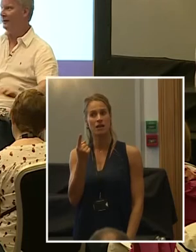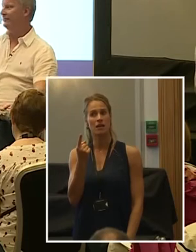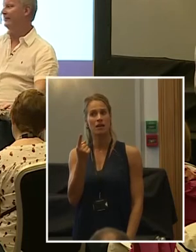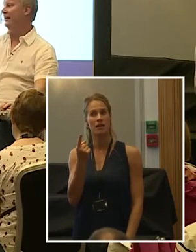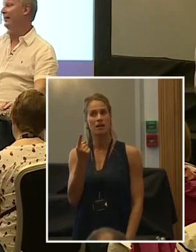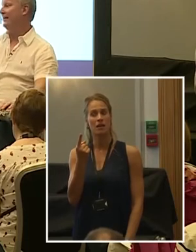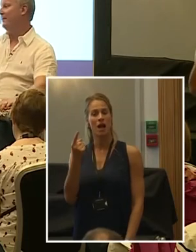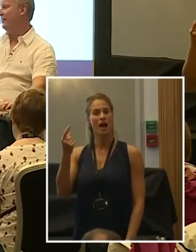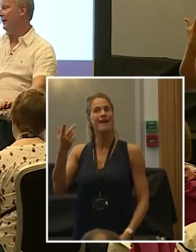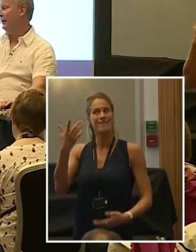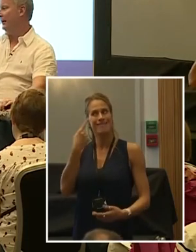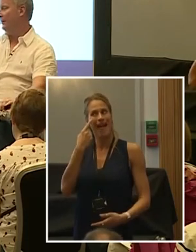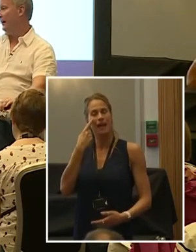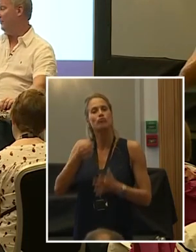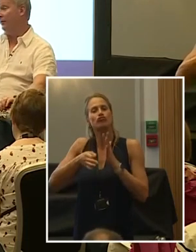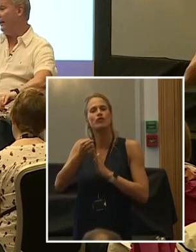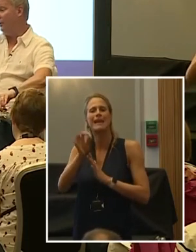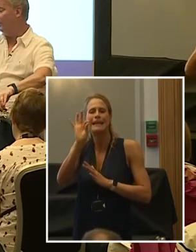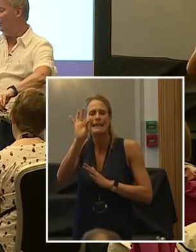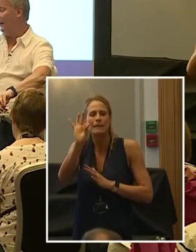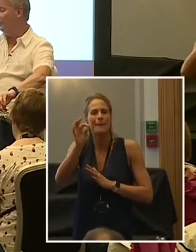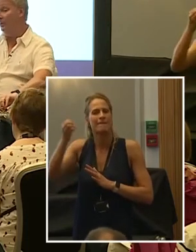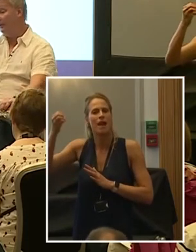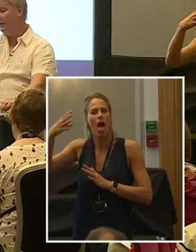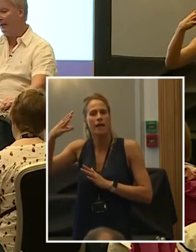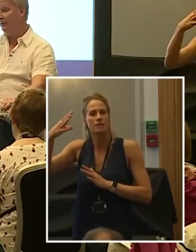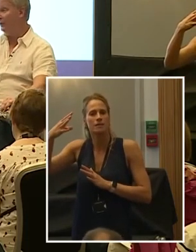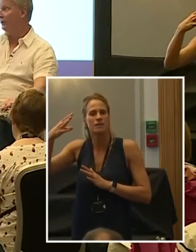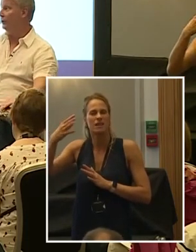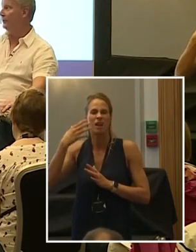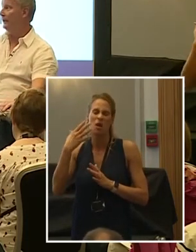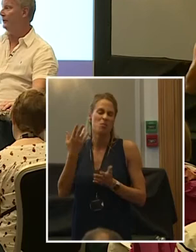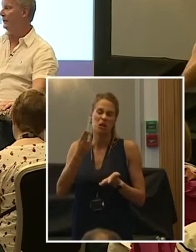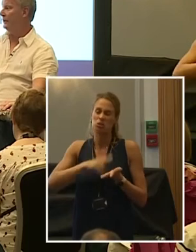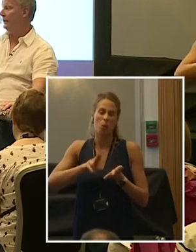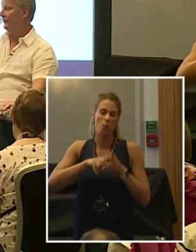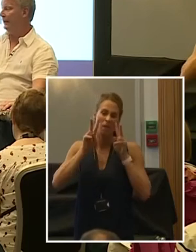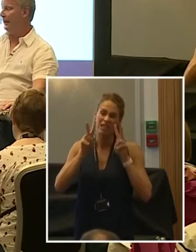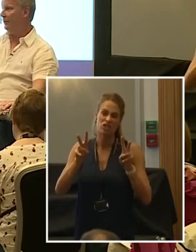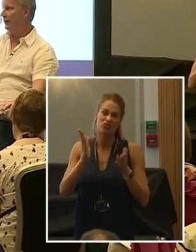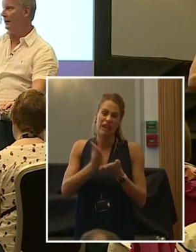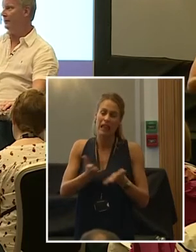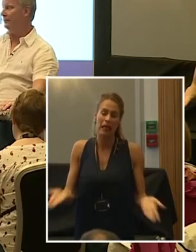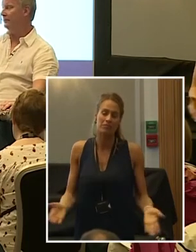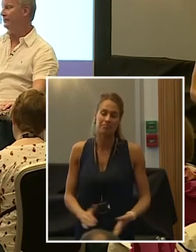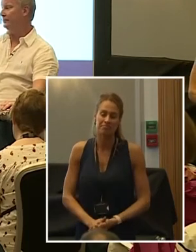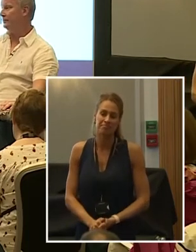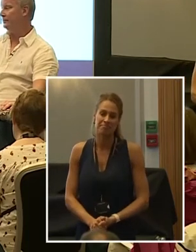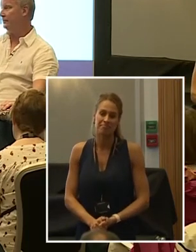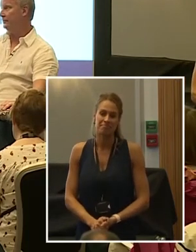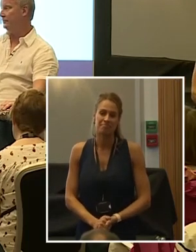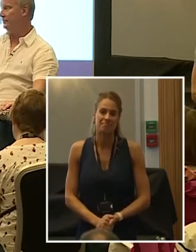left side. Okay. But apart from that, all my normal vision kind of returned to normal after the air pocket went.